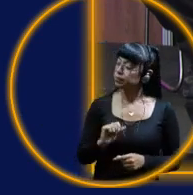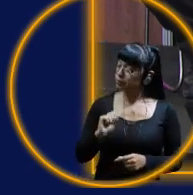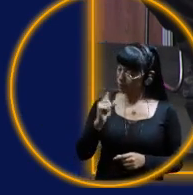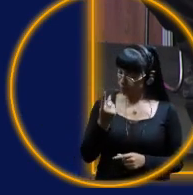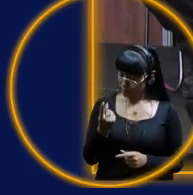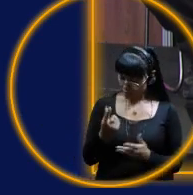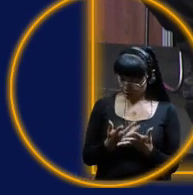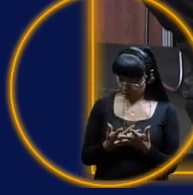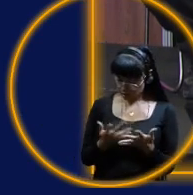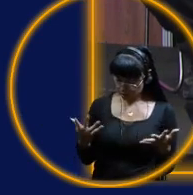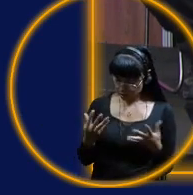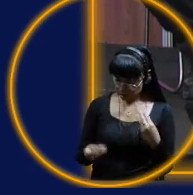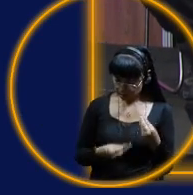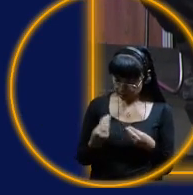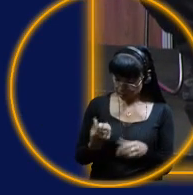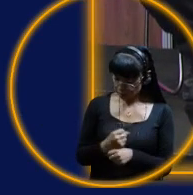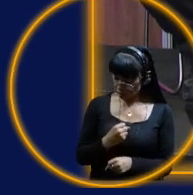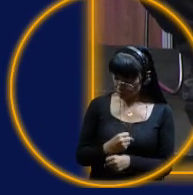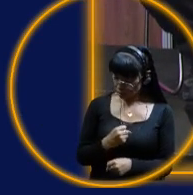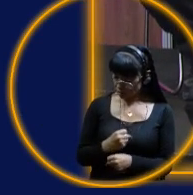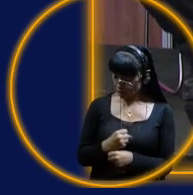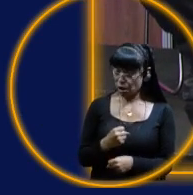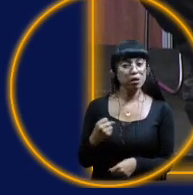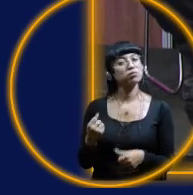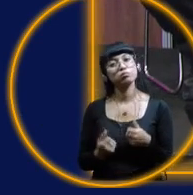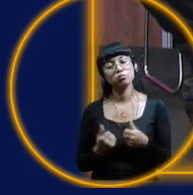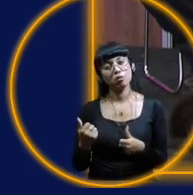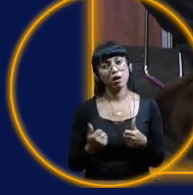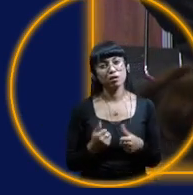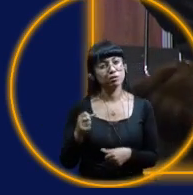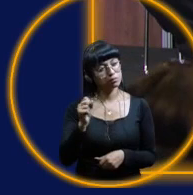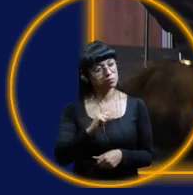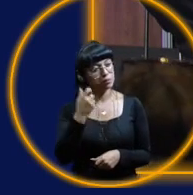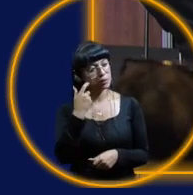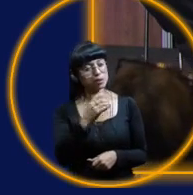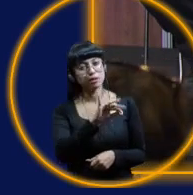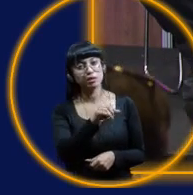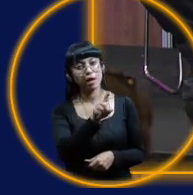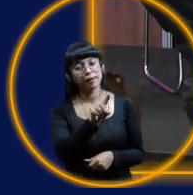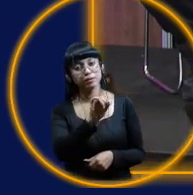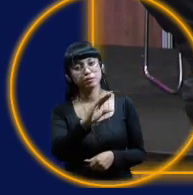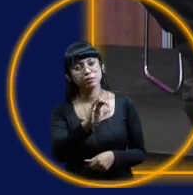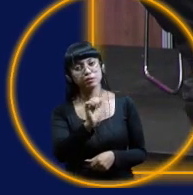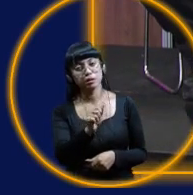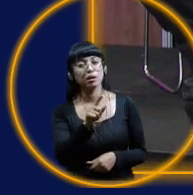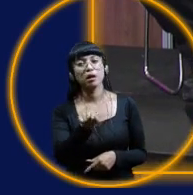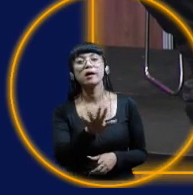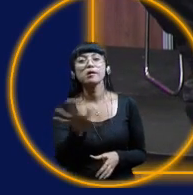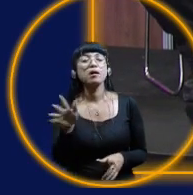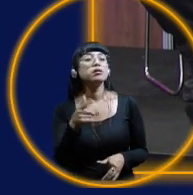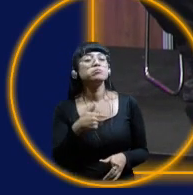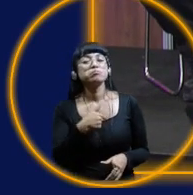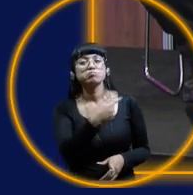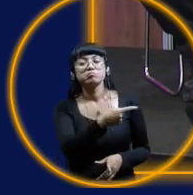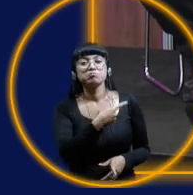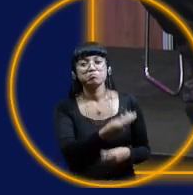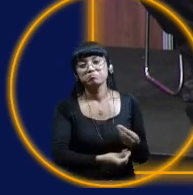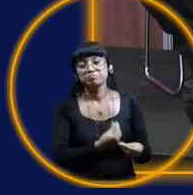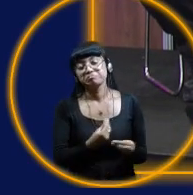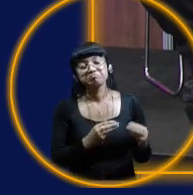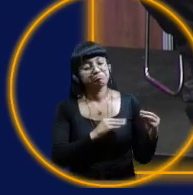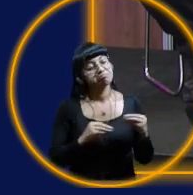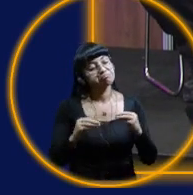start working? Jessica, we were going to Berklee College of Music, which is too expensive, and Jessica had to drop out